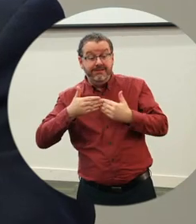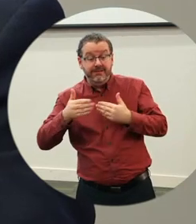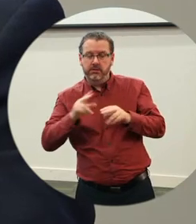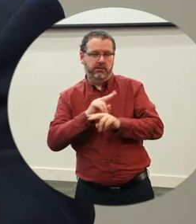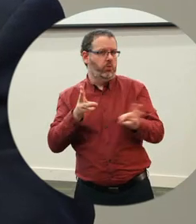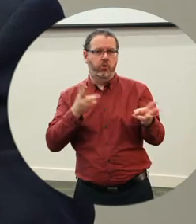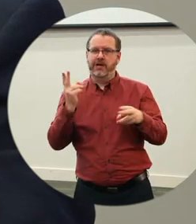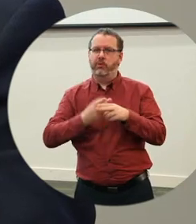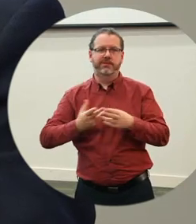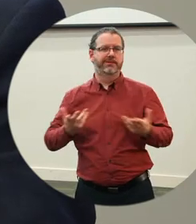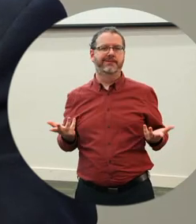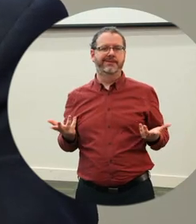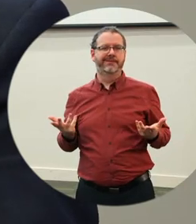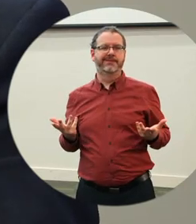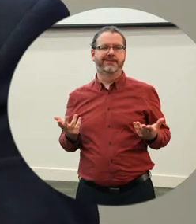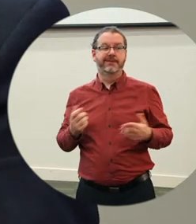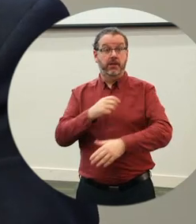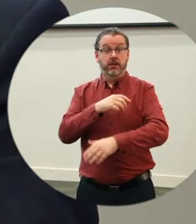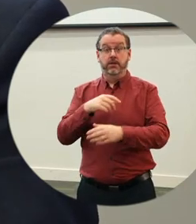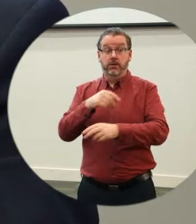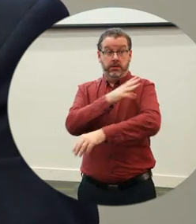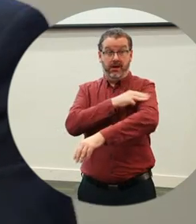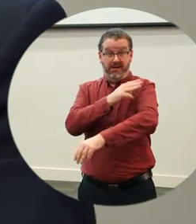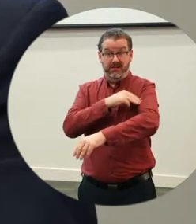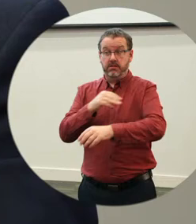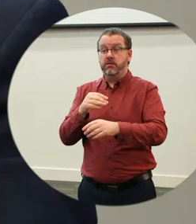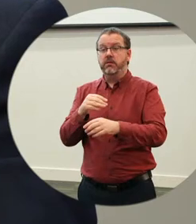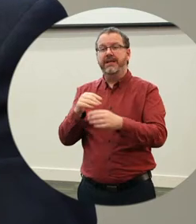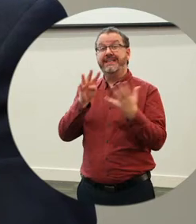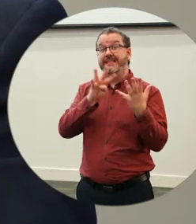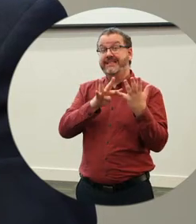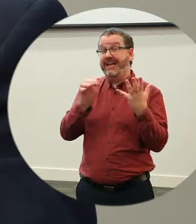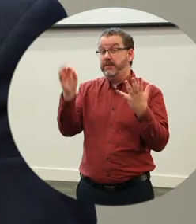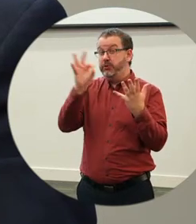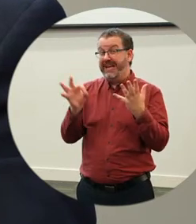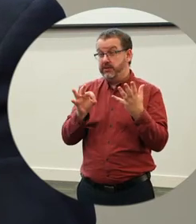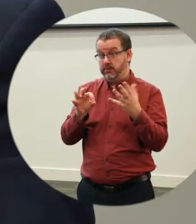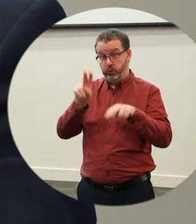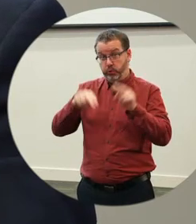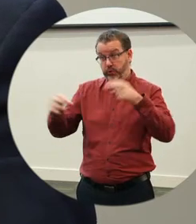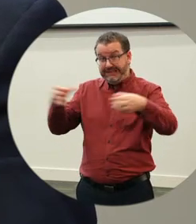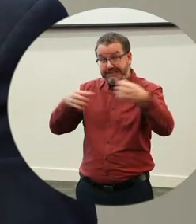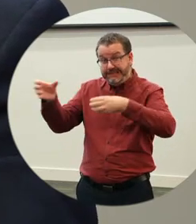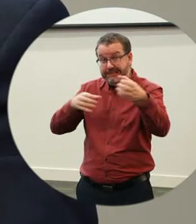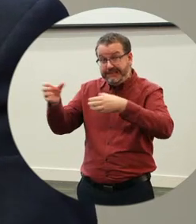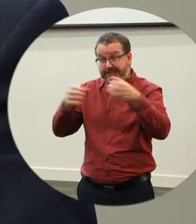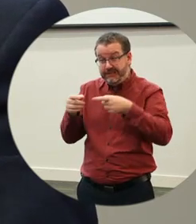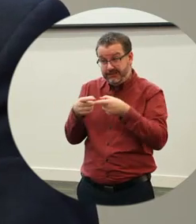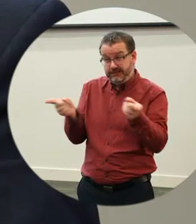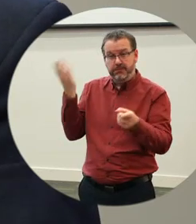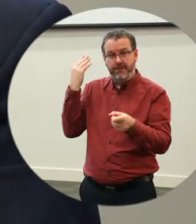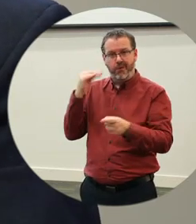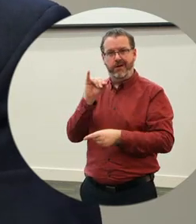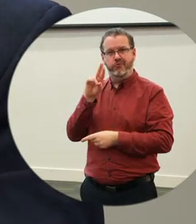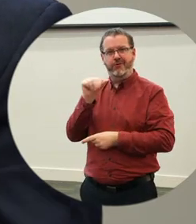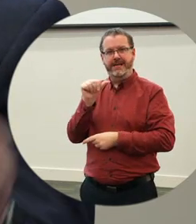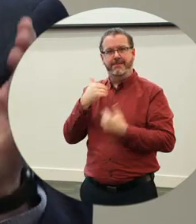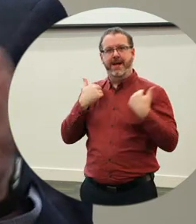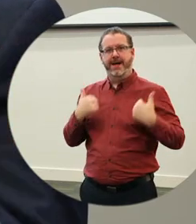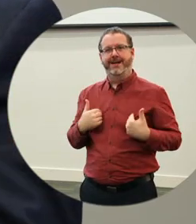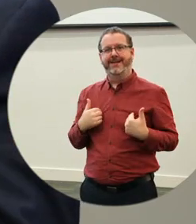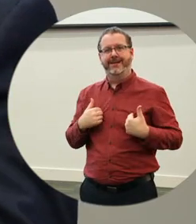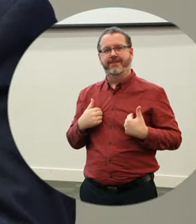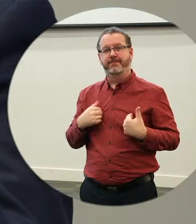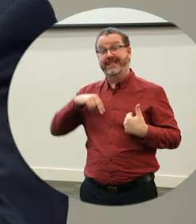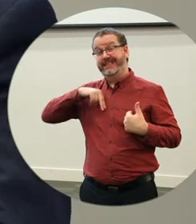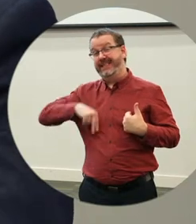were 90% of the early recruits were ex-IRA men, and nearly 40% of them were